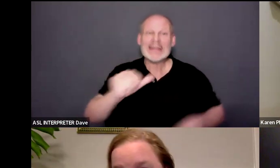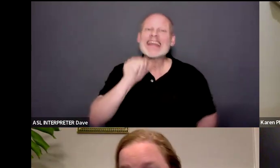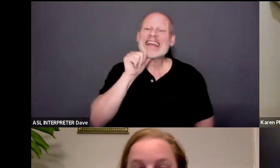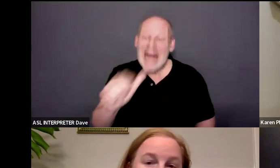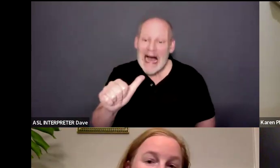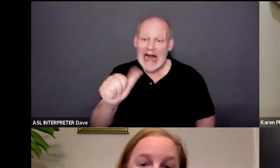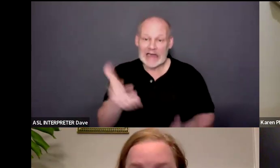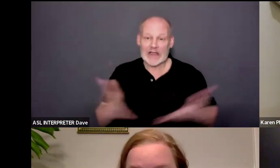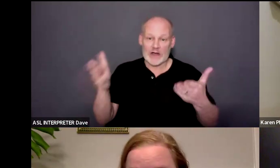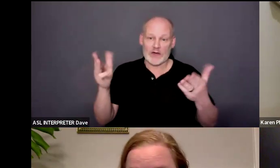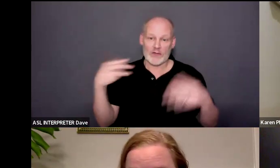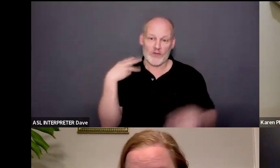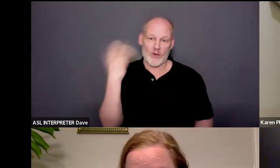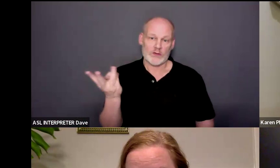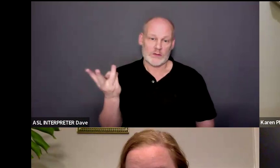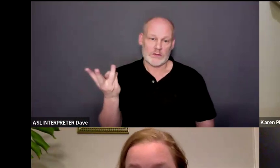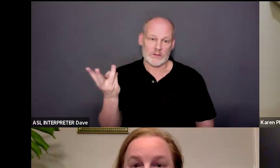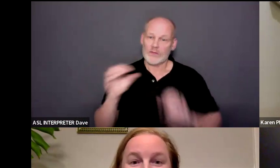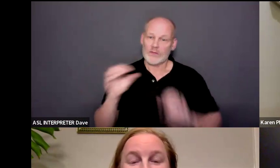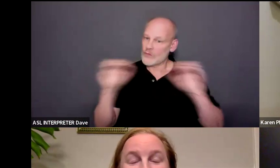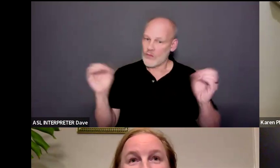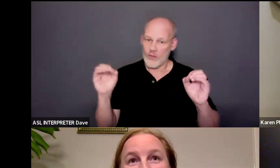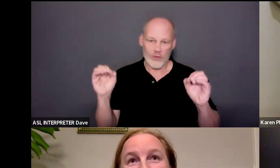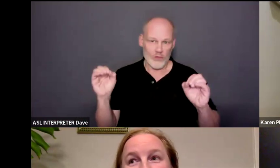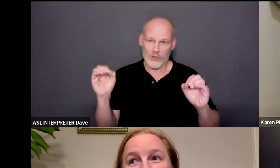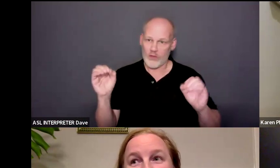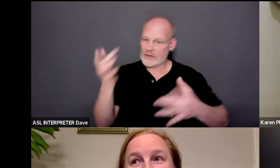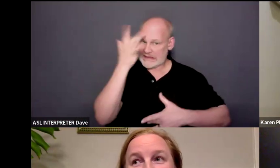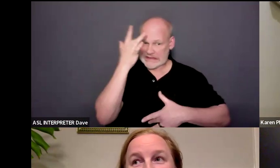The McDonald's, there have been no cases in Washington.